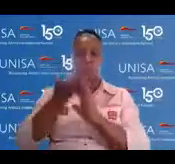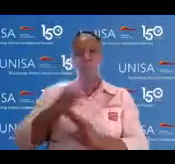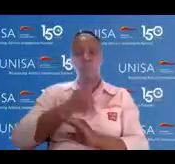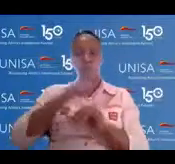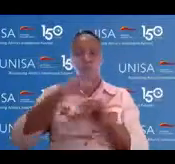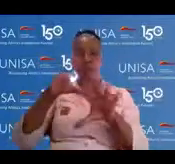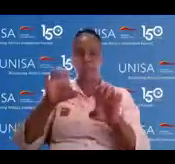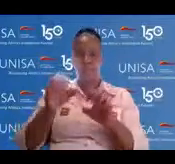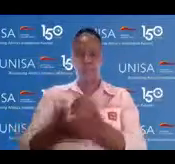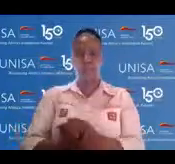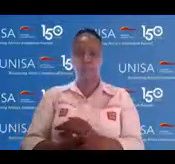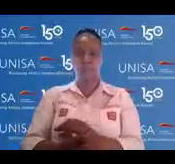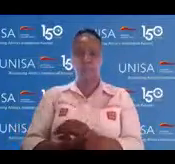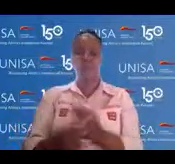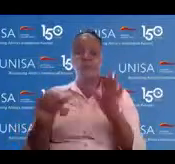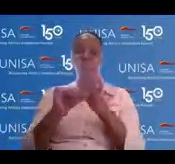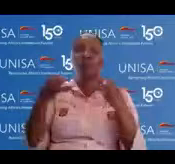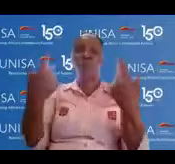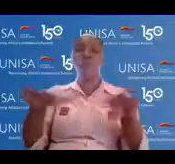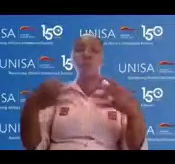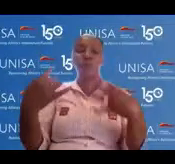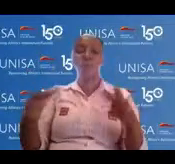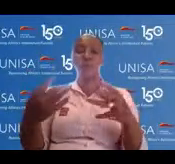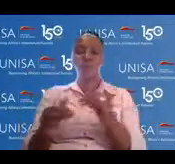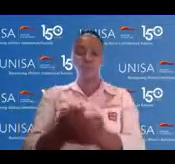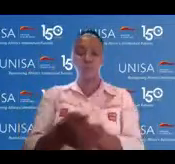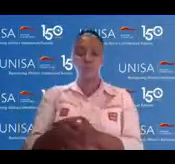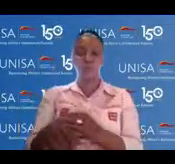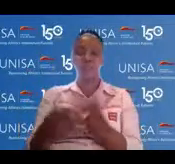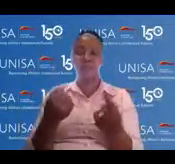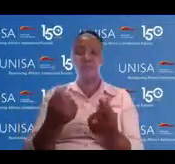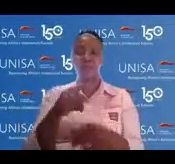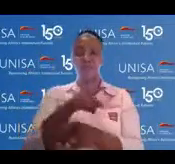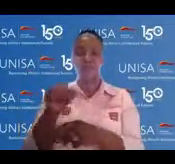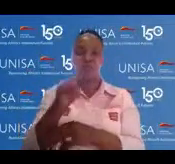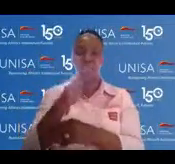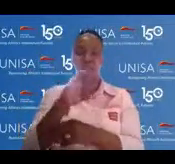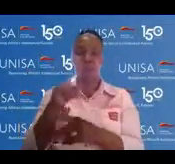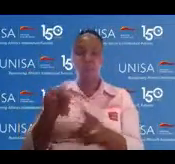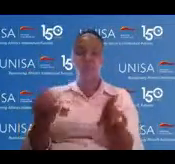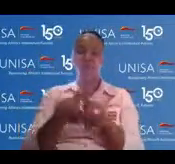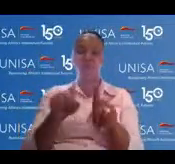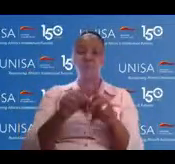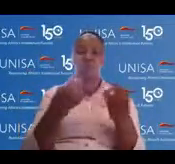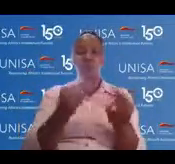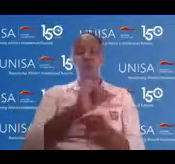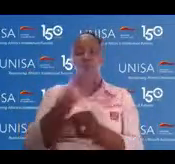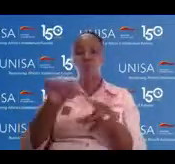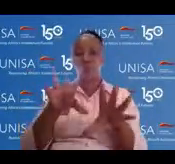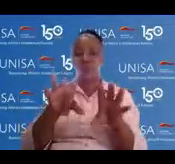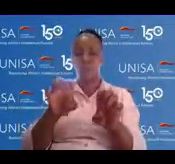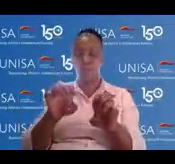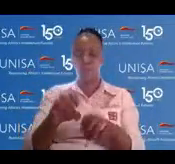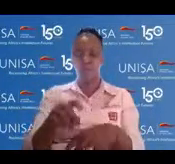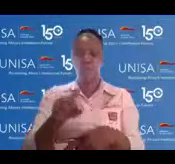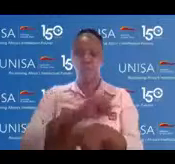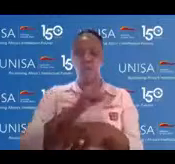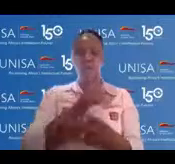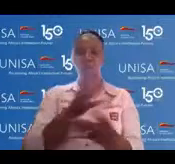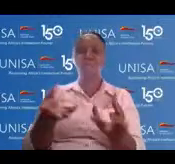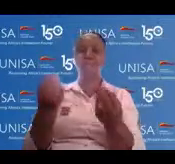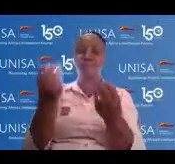very importantly, do this mock exam like you would do an exam, type it out so you've got the whole